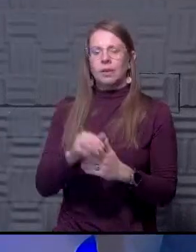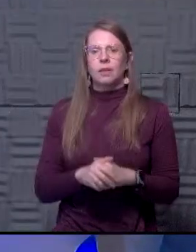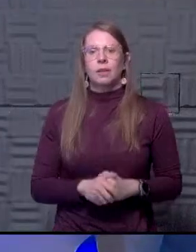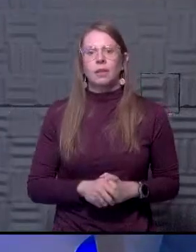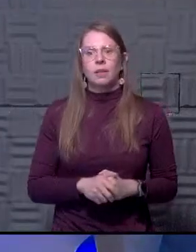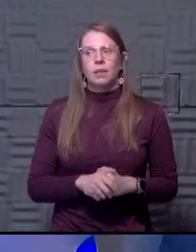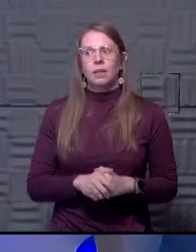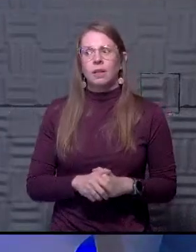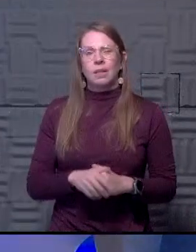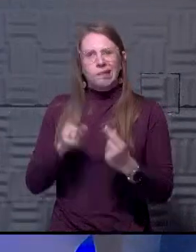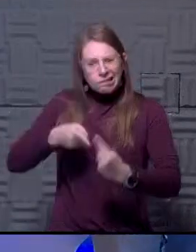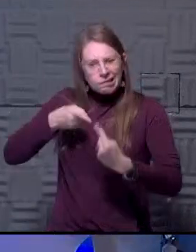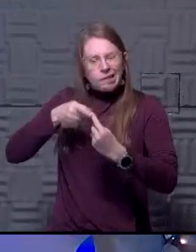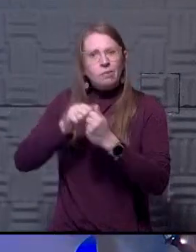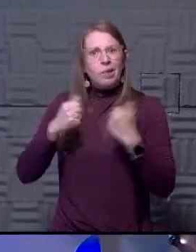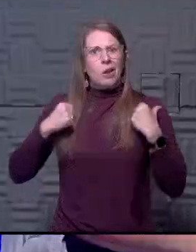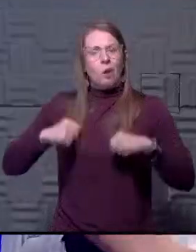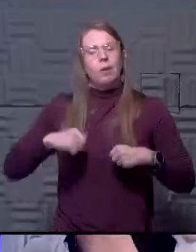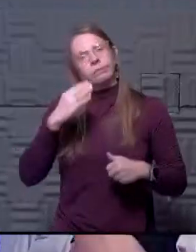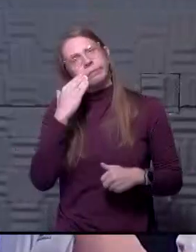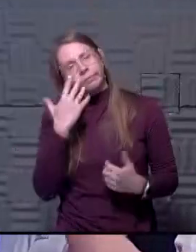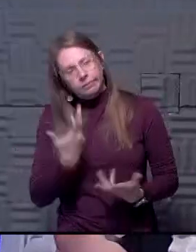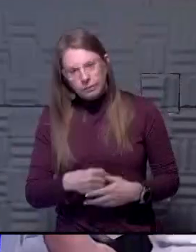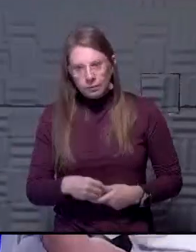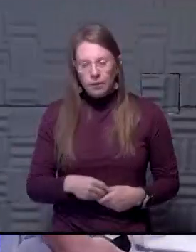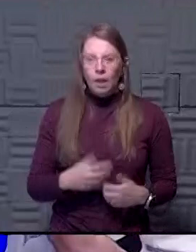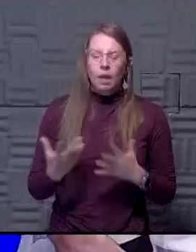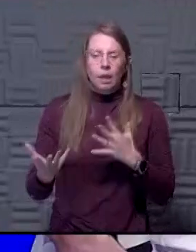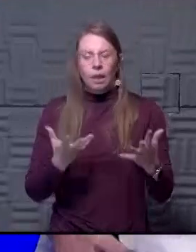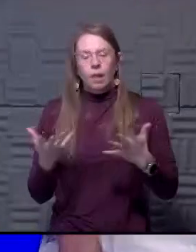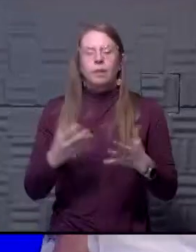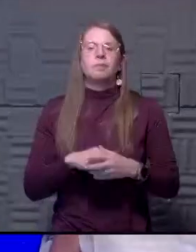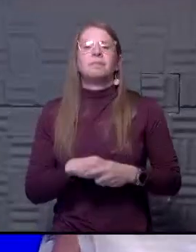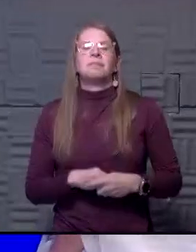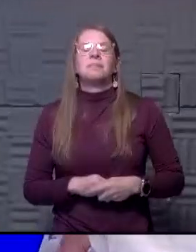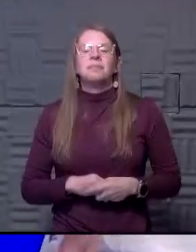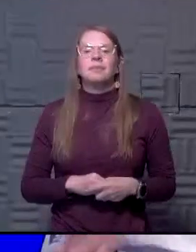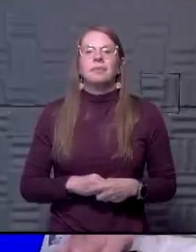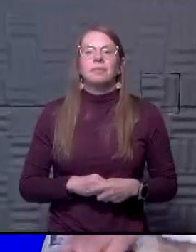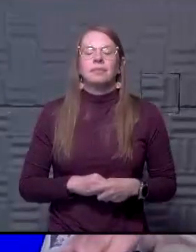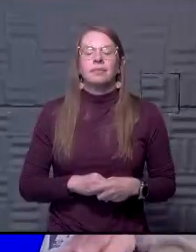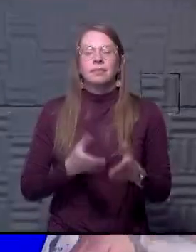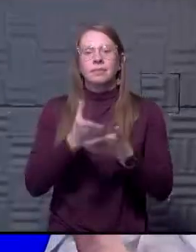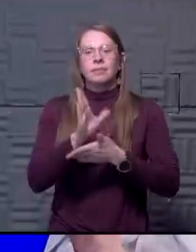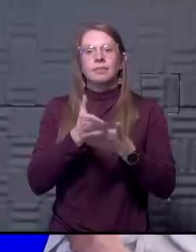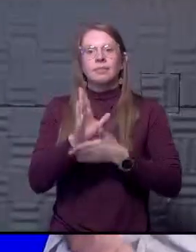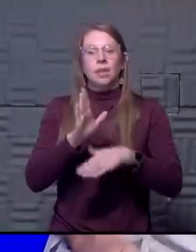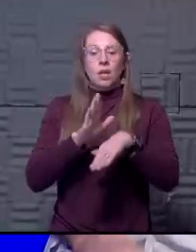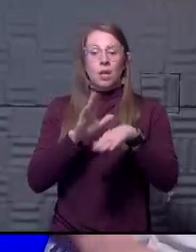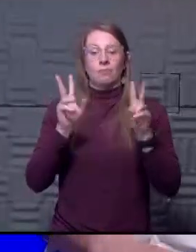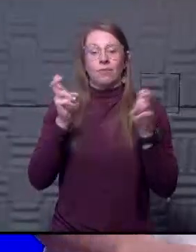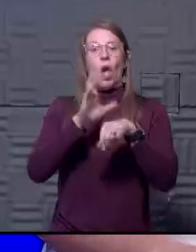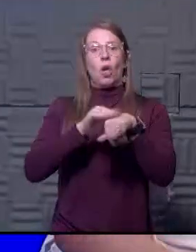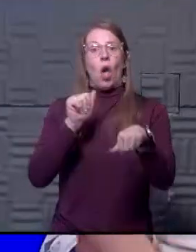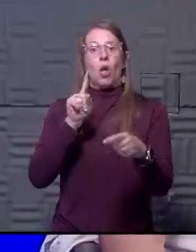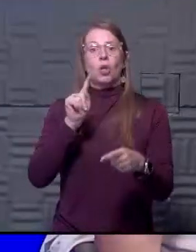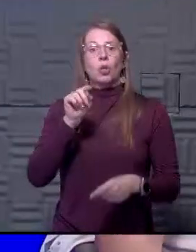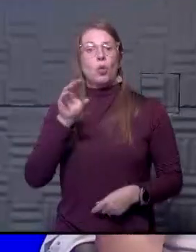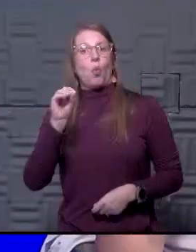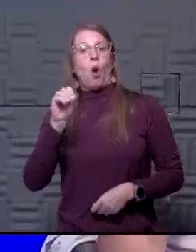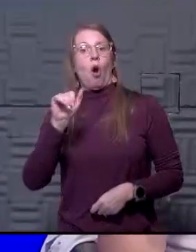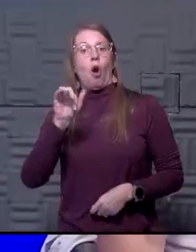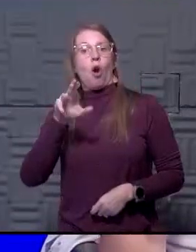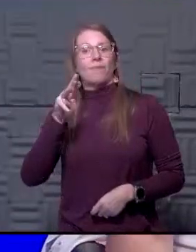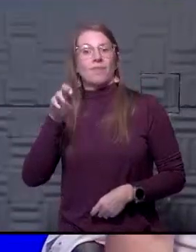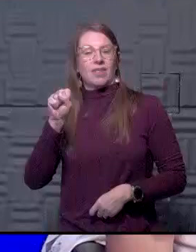having a little trouble with your clothing. I know, it's this IFB here. Okay. Yeah. All right, so the call to arms with Hawkeye getting his